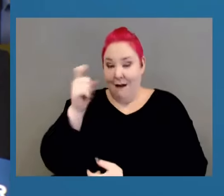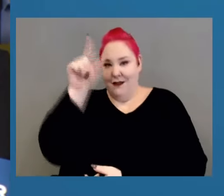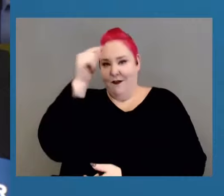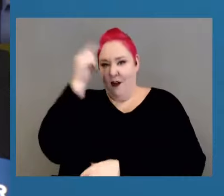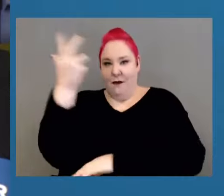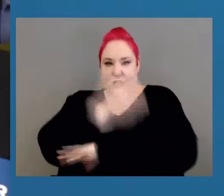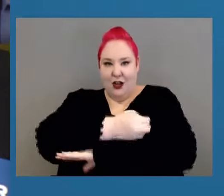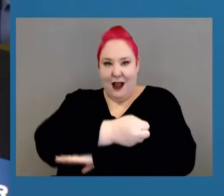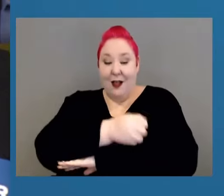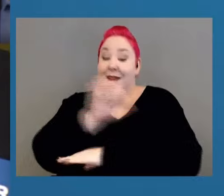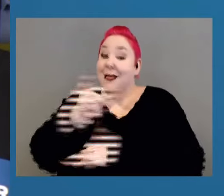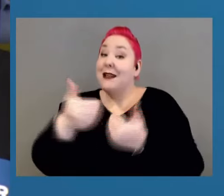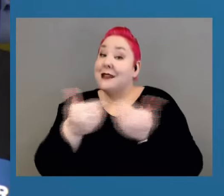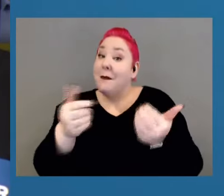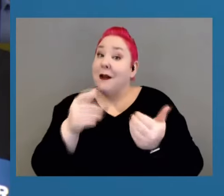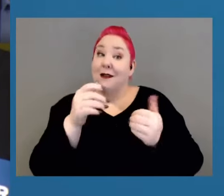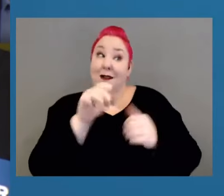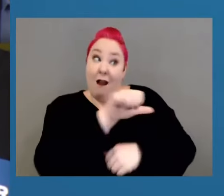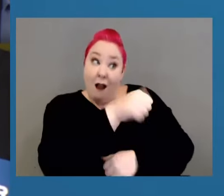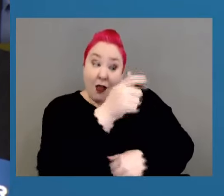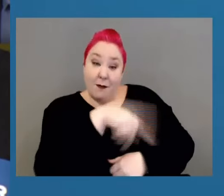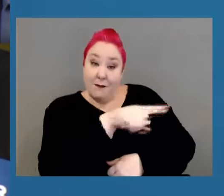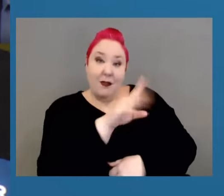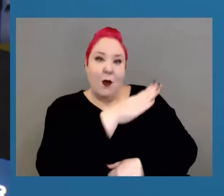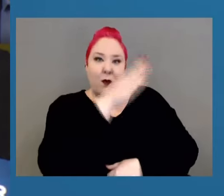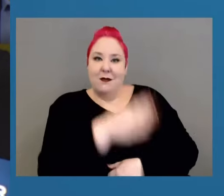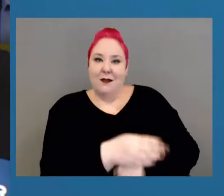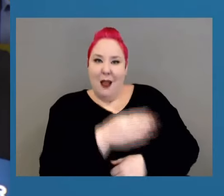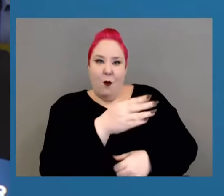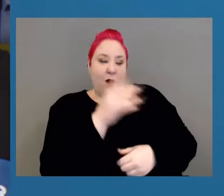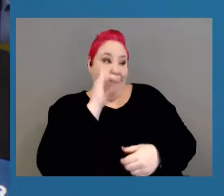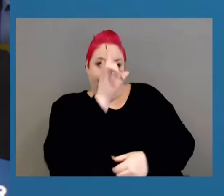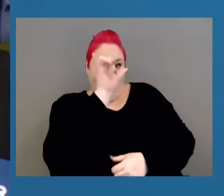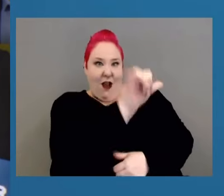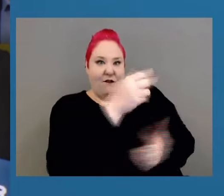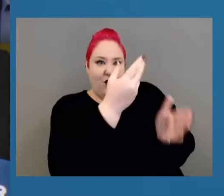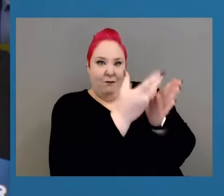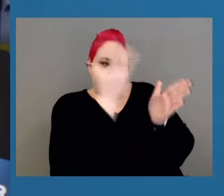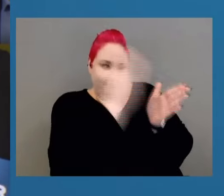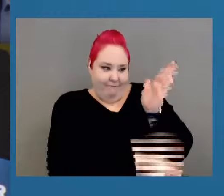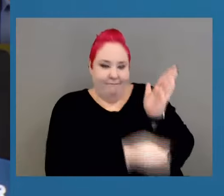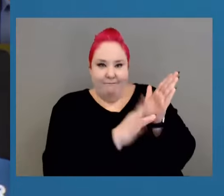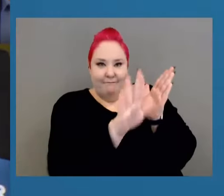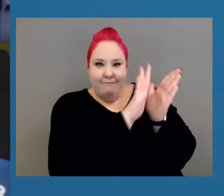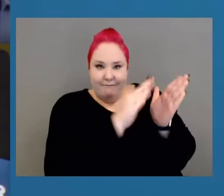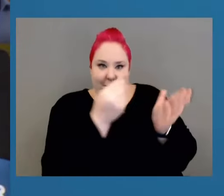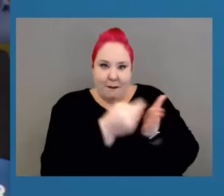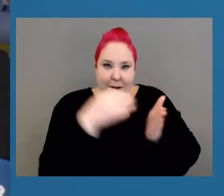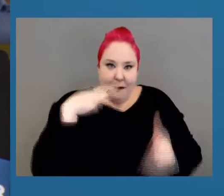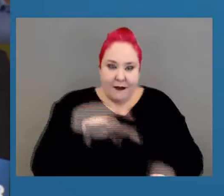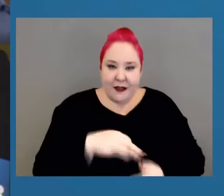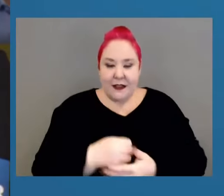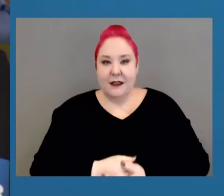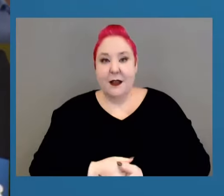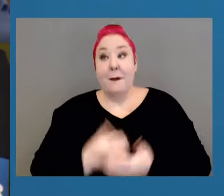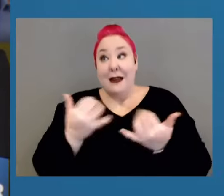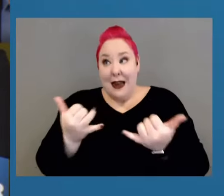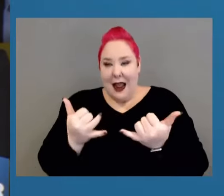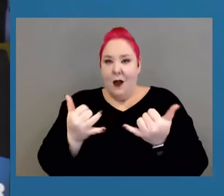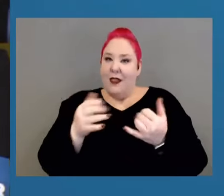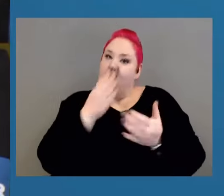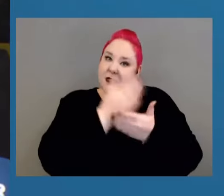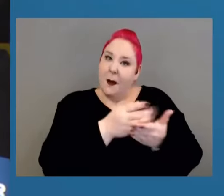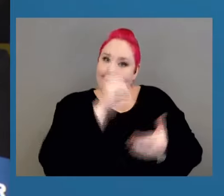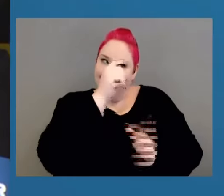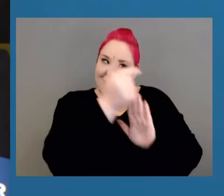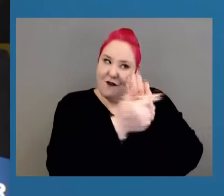ones who are going to permanently lose their funding. I don't want to mix this up, but there's a handful that because of the law in place now will lose it for good. But